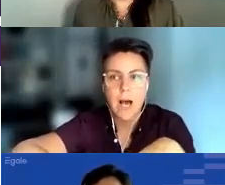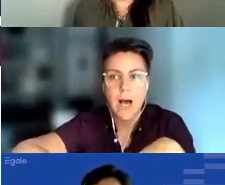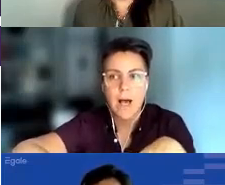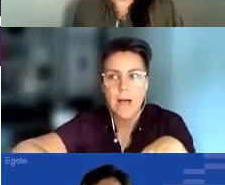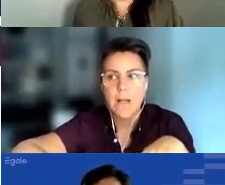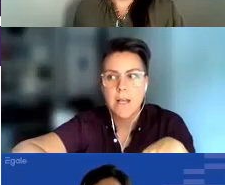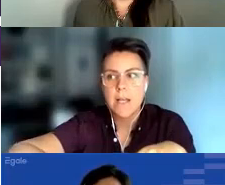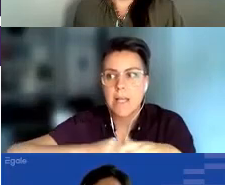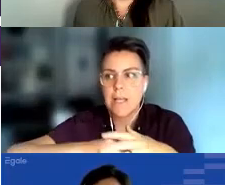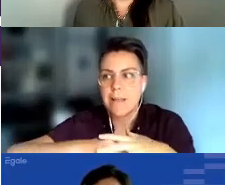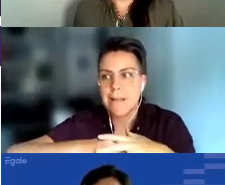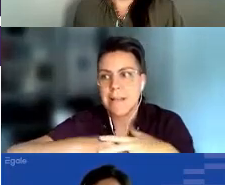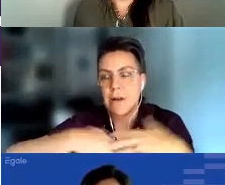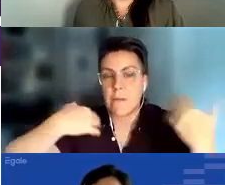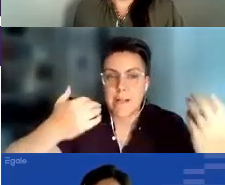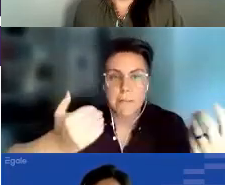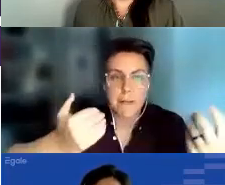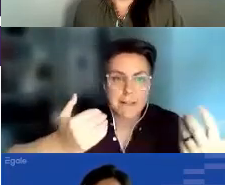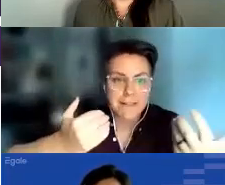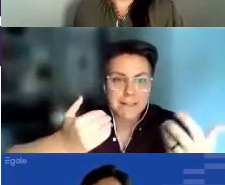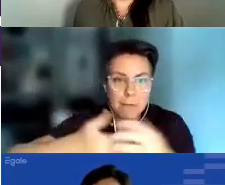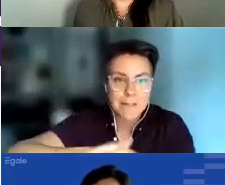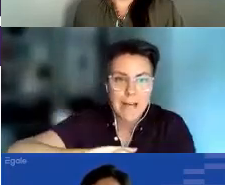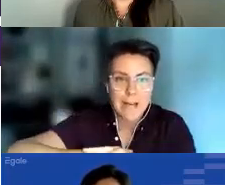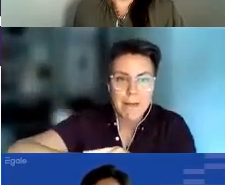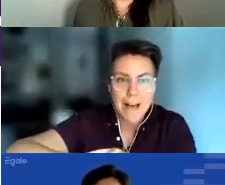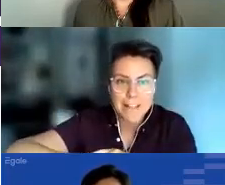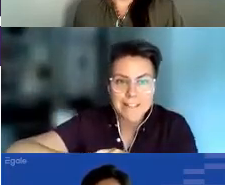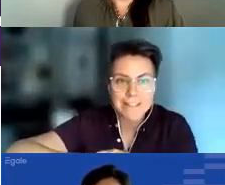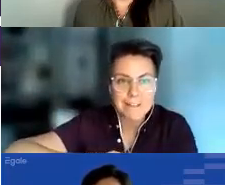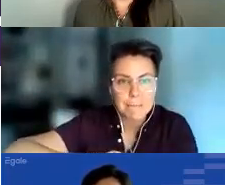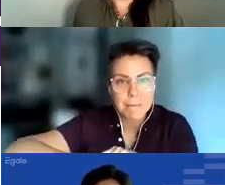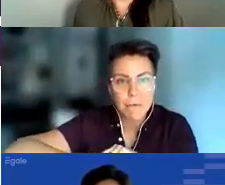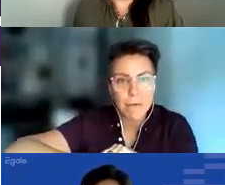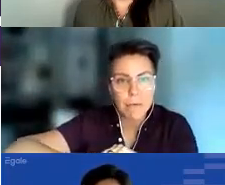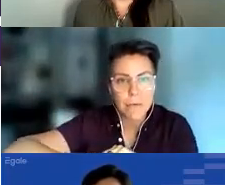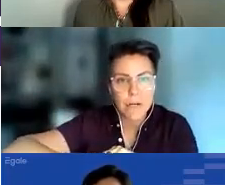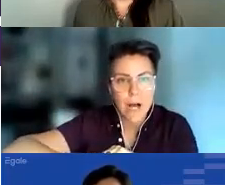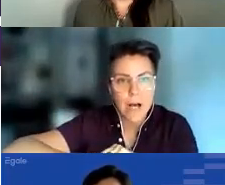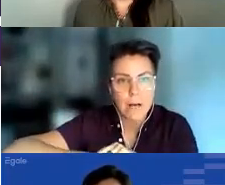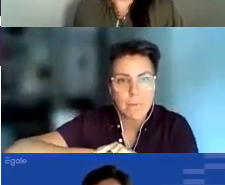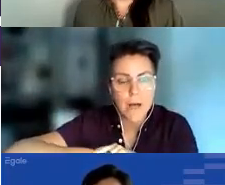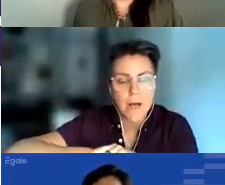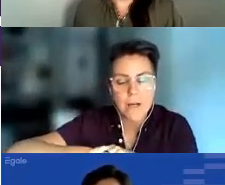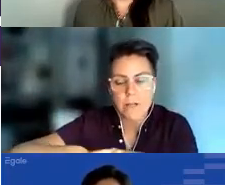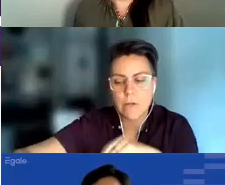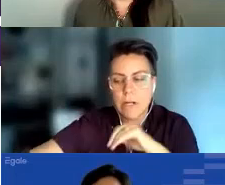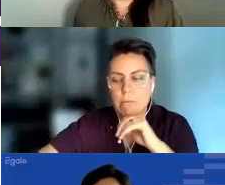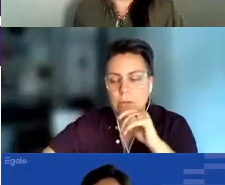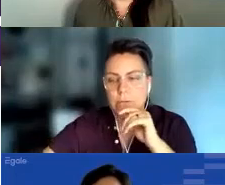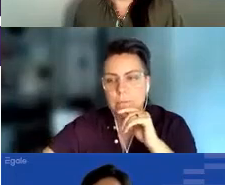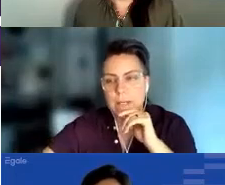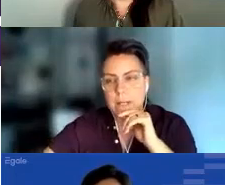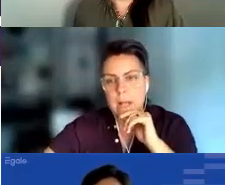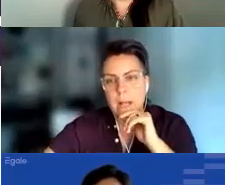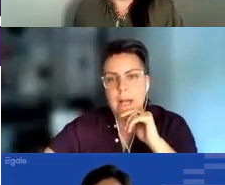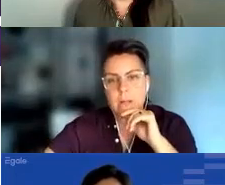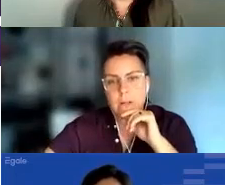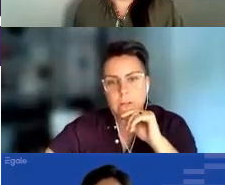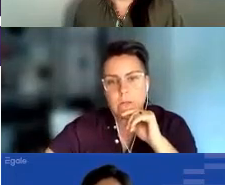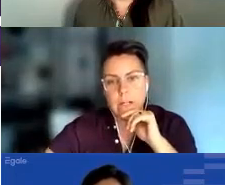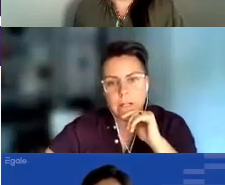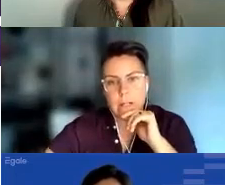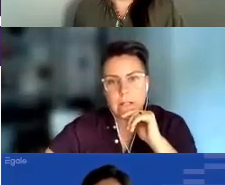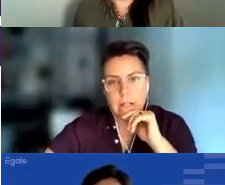involvement in online spaces was at a max, maybe when we were doing our recruitment,